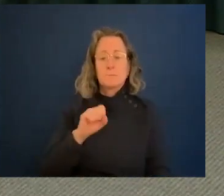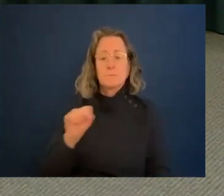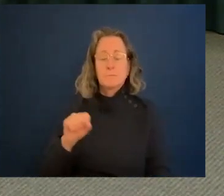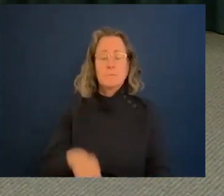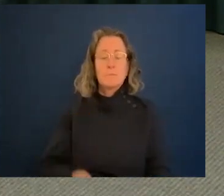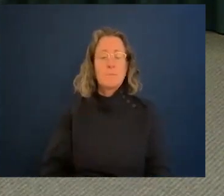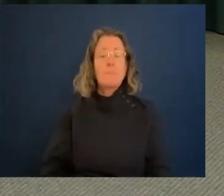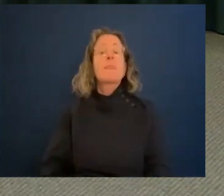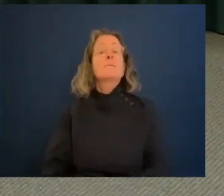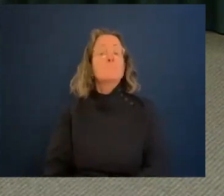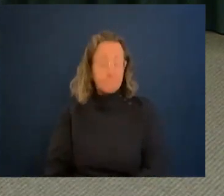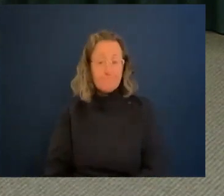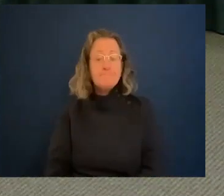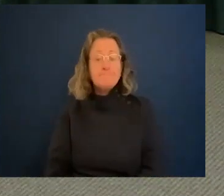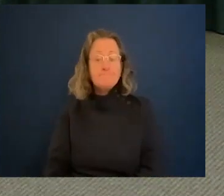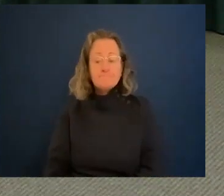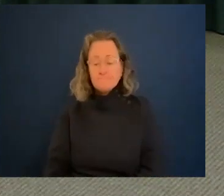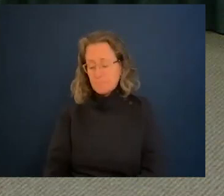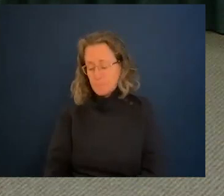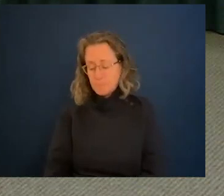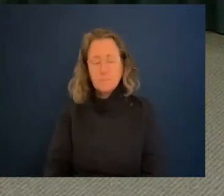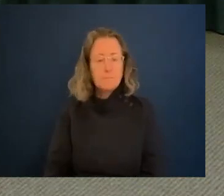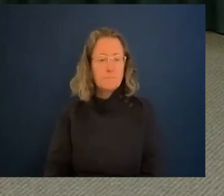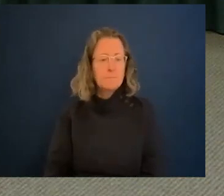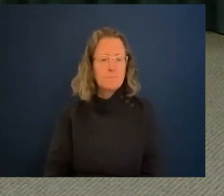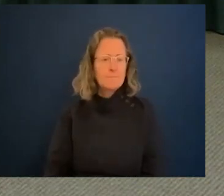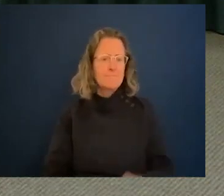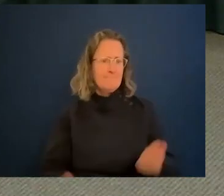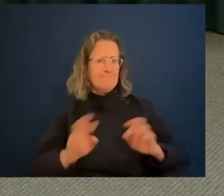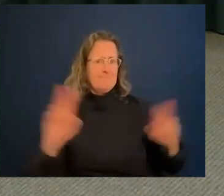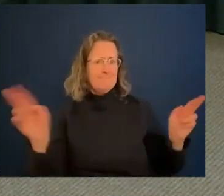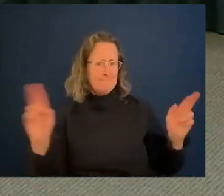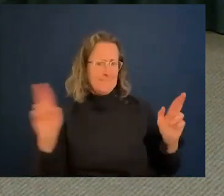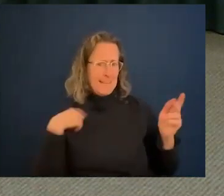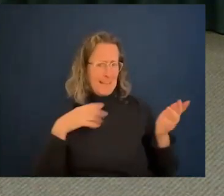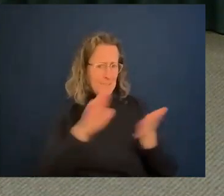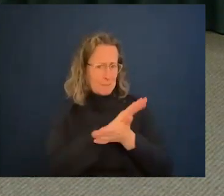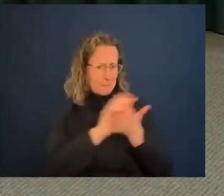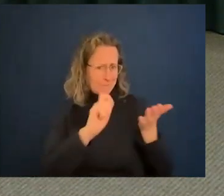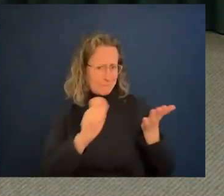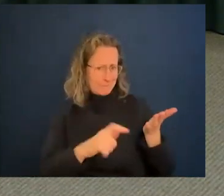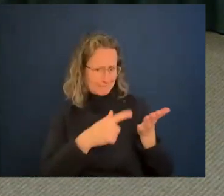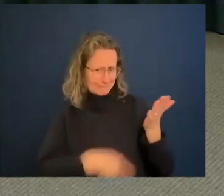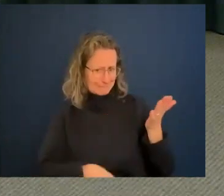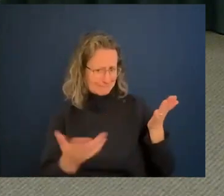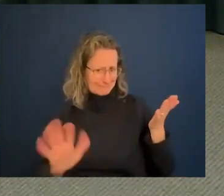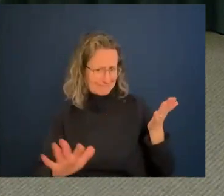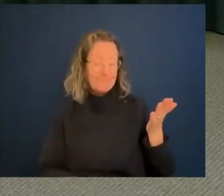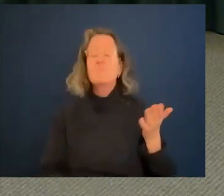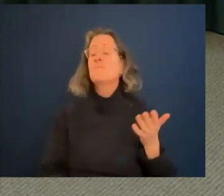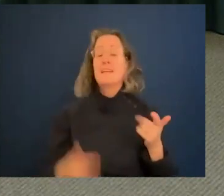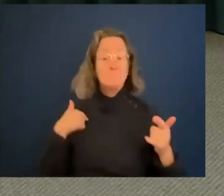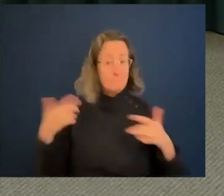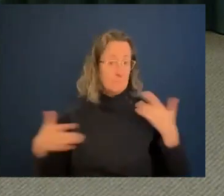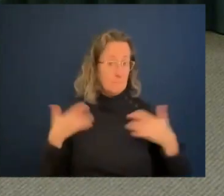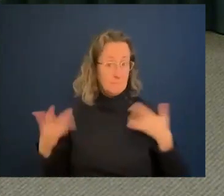okay just got the notepad lots of questions yeah I'm really excited